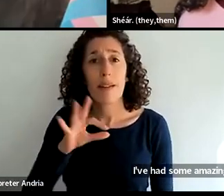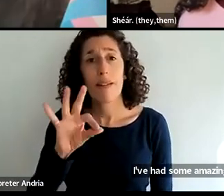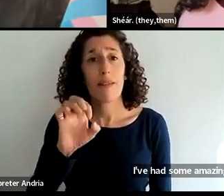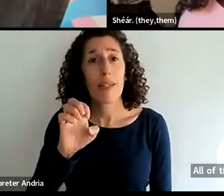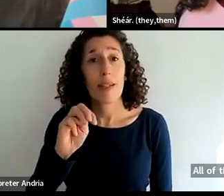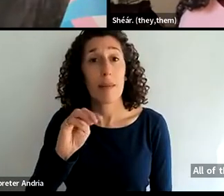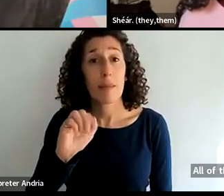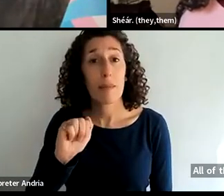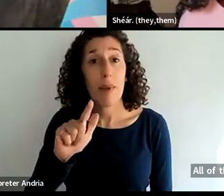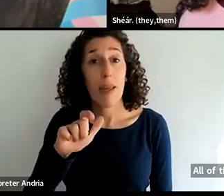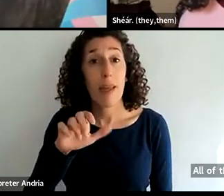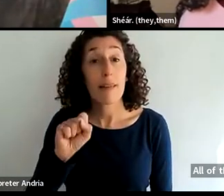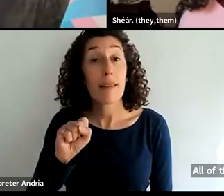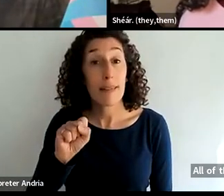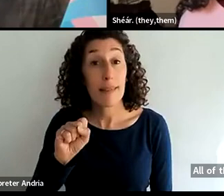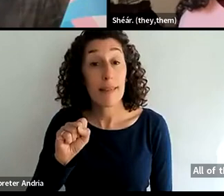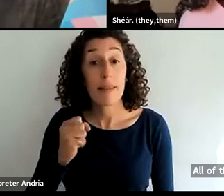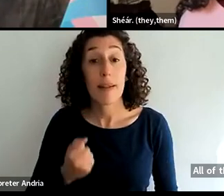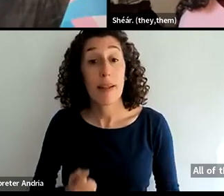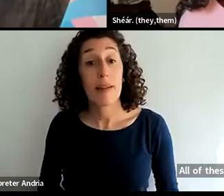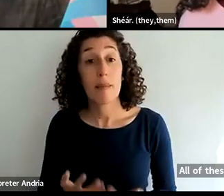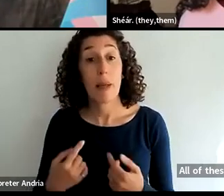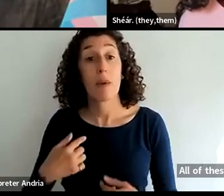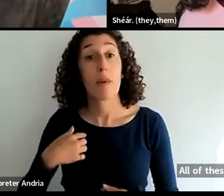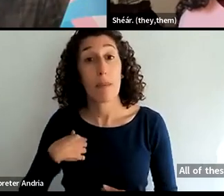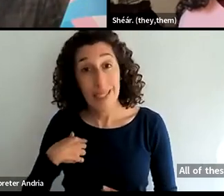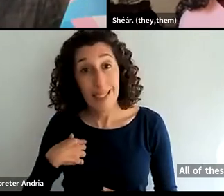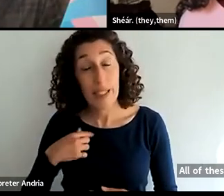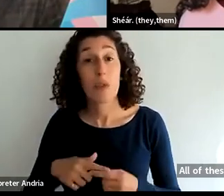inspired me to become the great woman